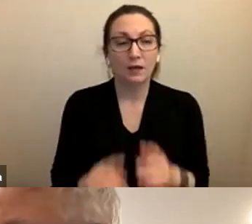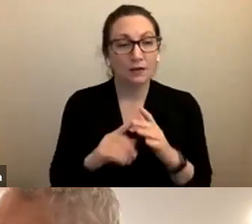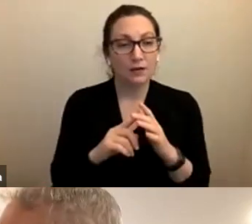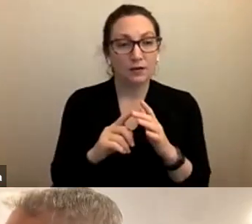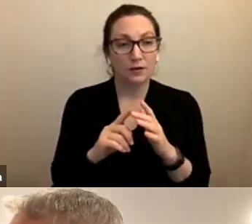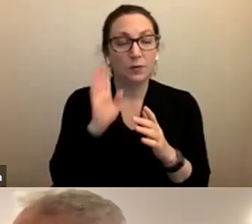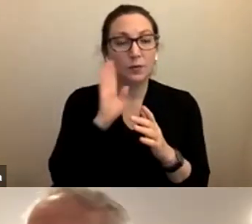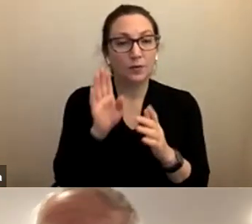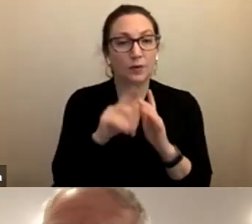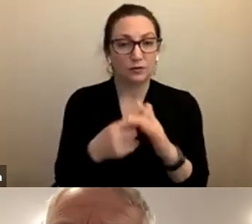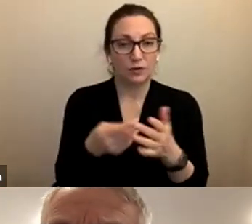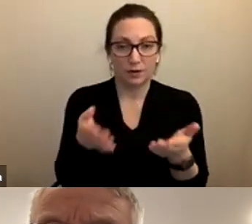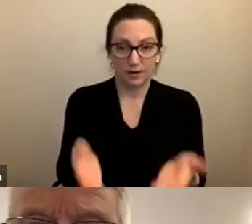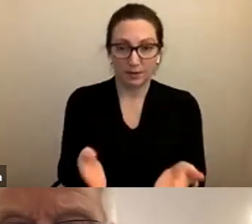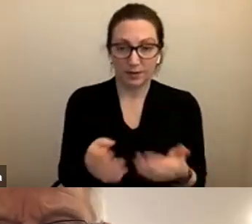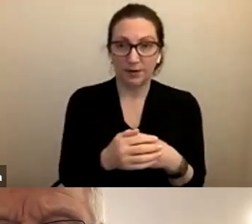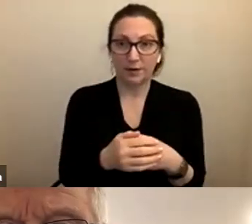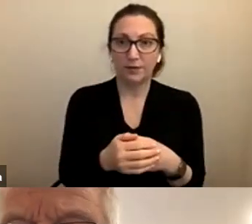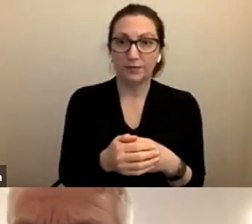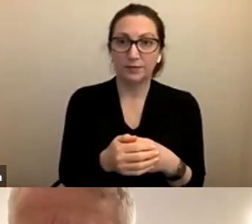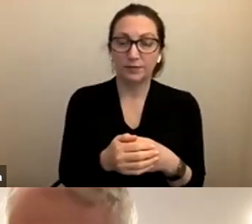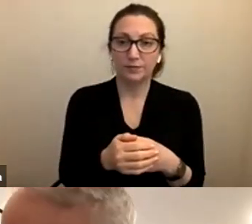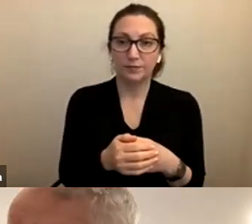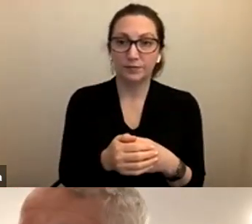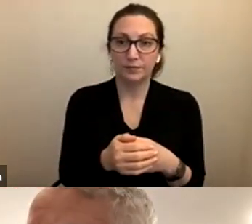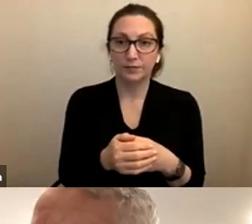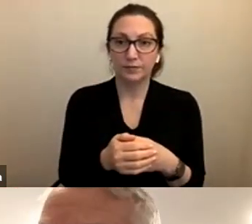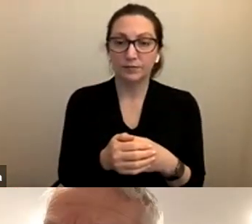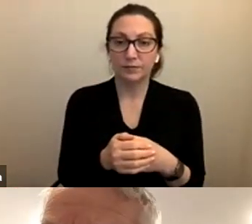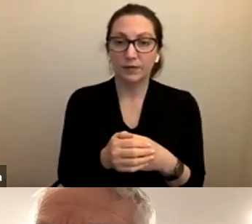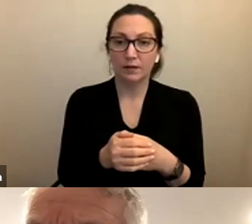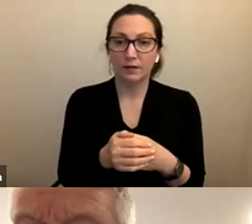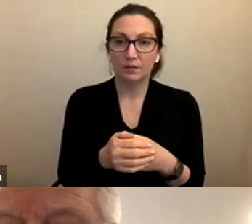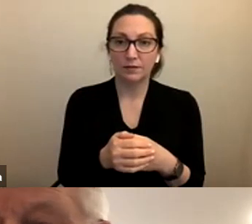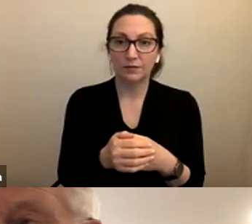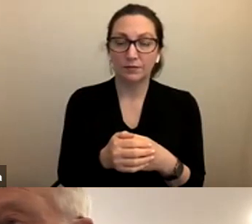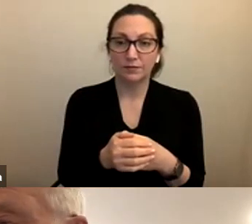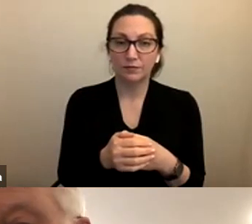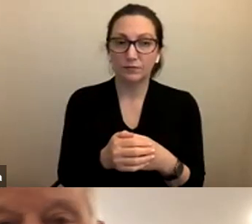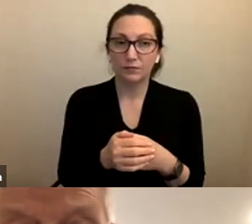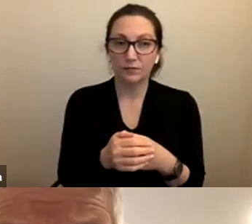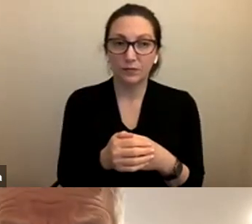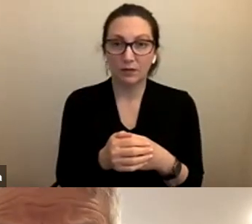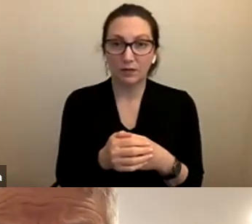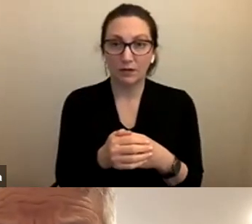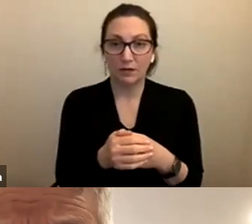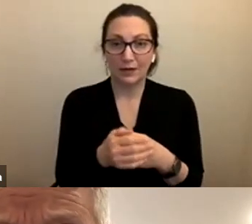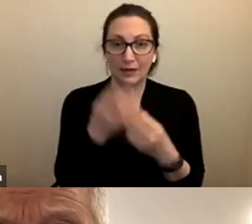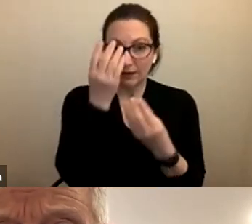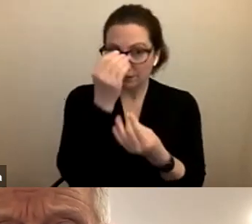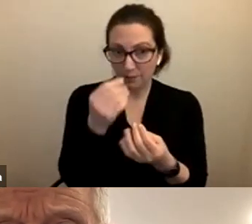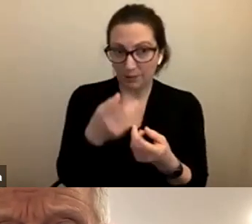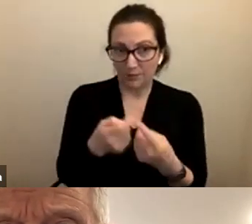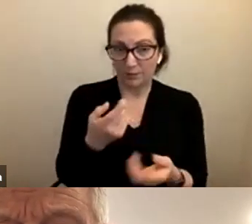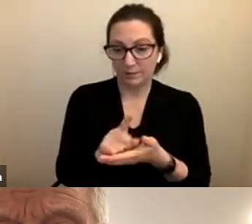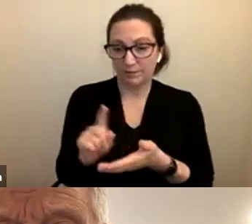there based on the materials that were offered last Friday.